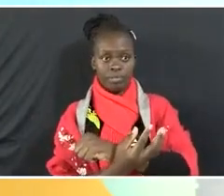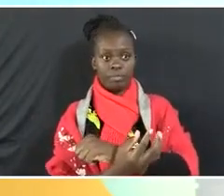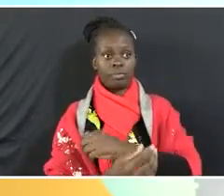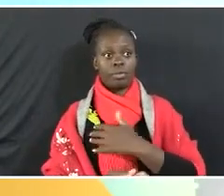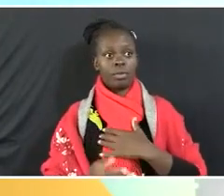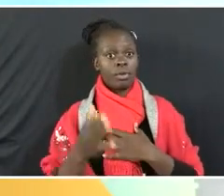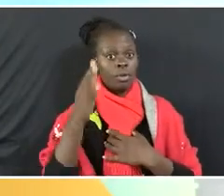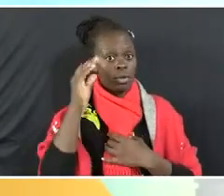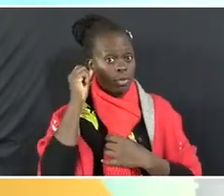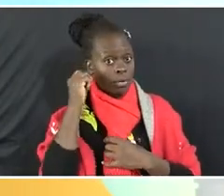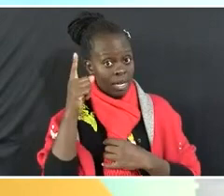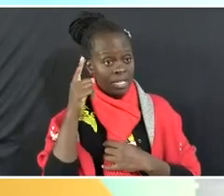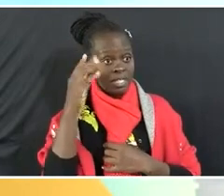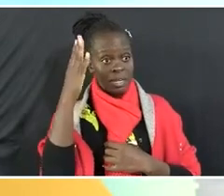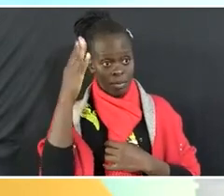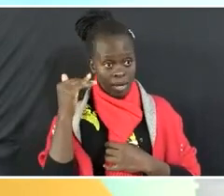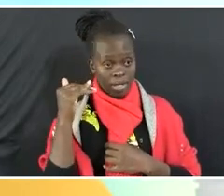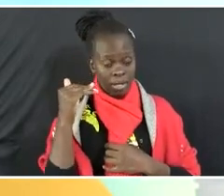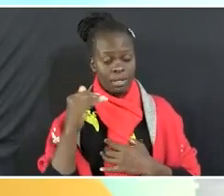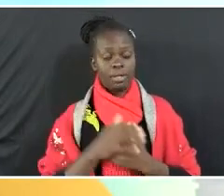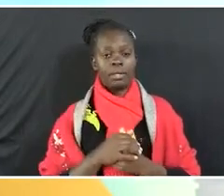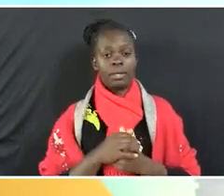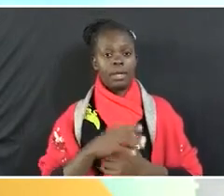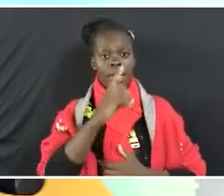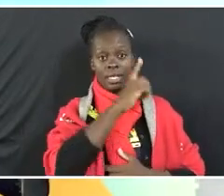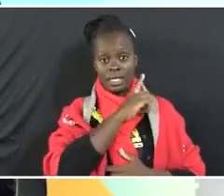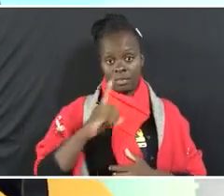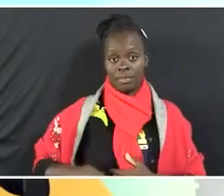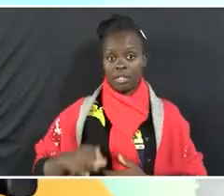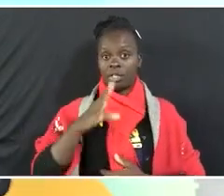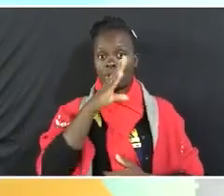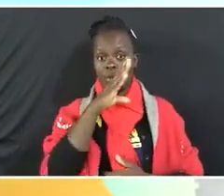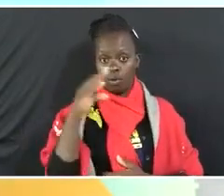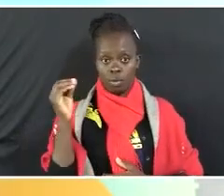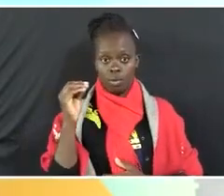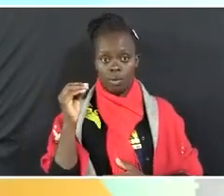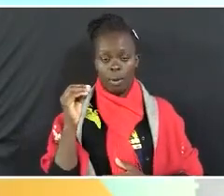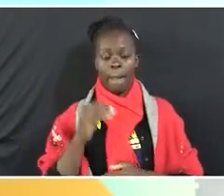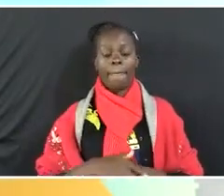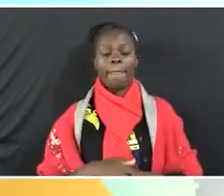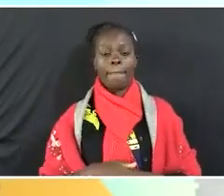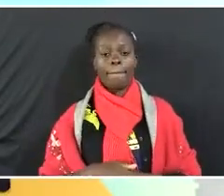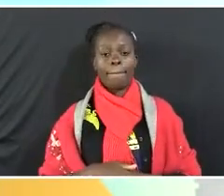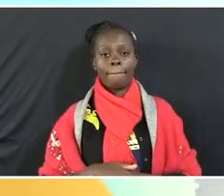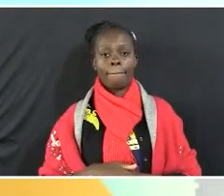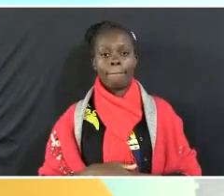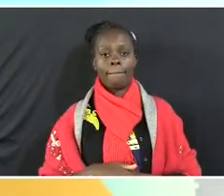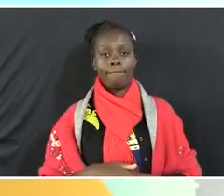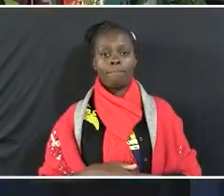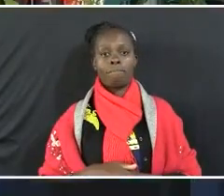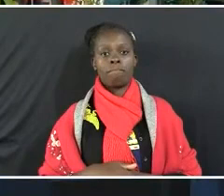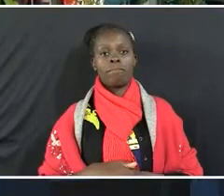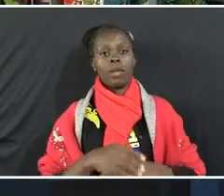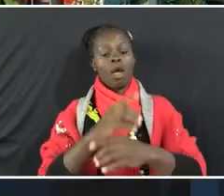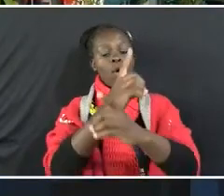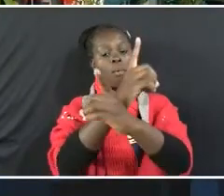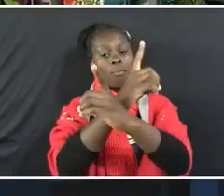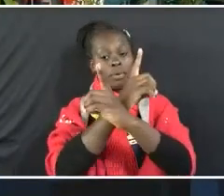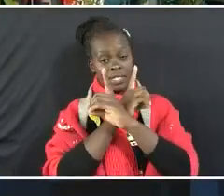go into the battlefield with the people? Do you know why? Do you know why? To protect the